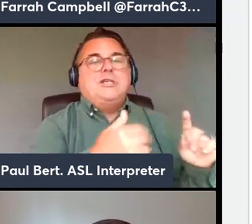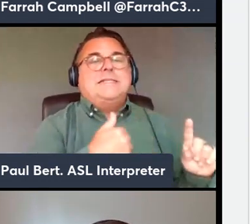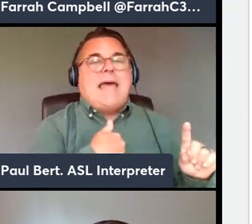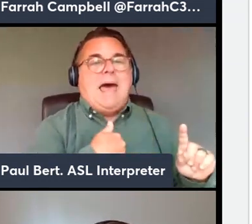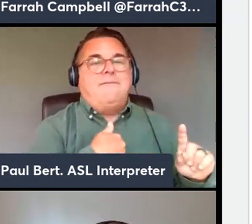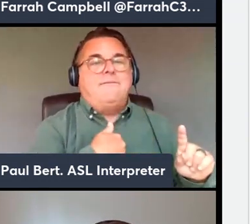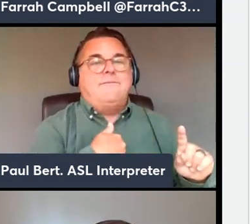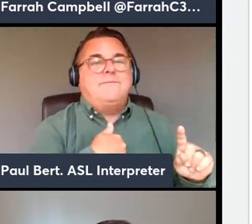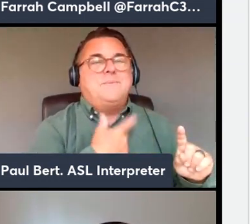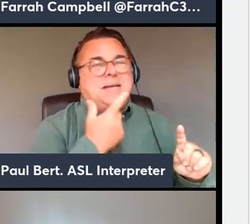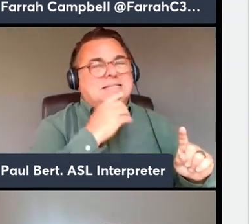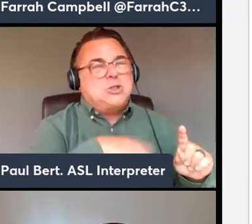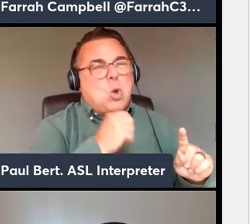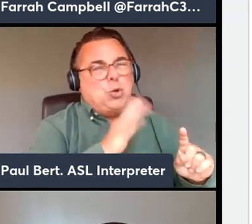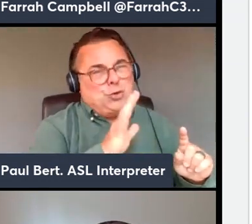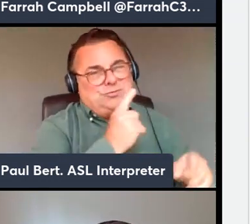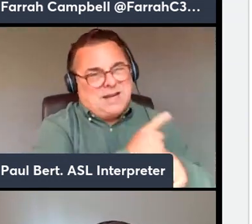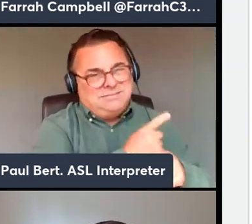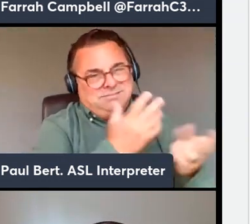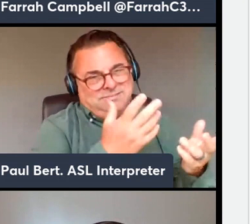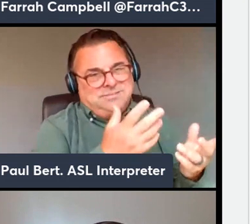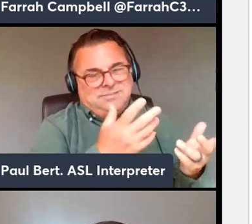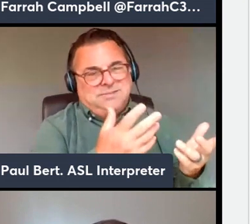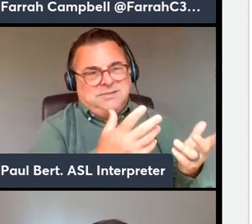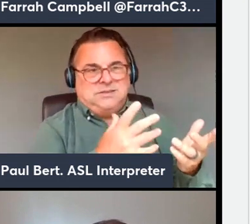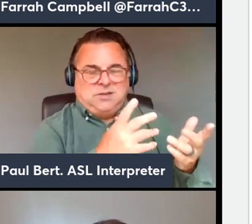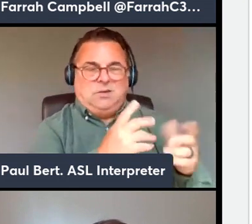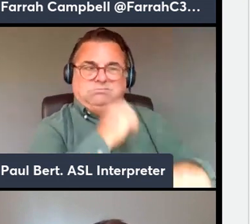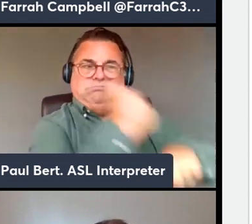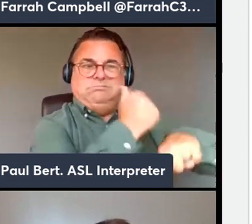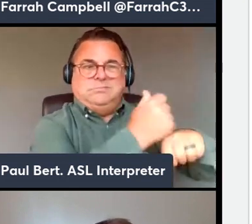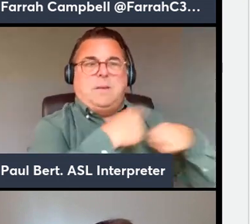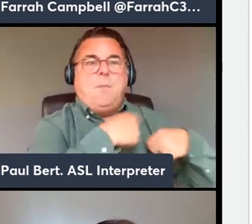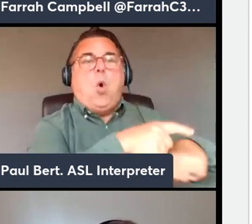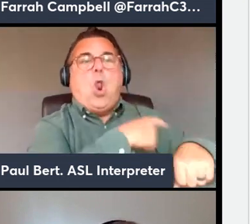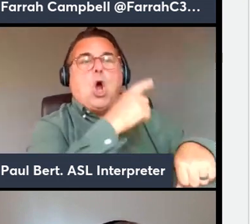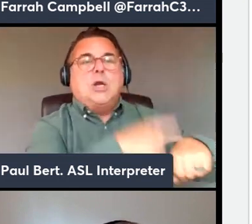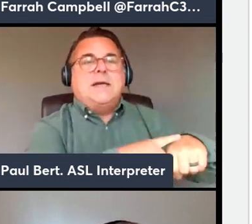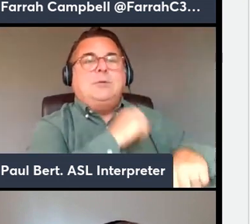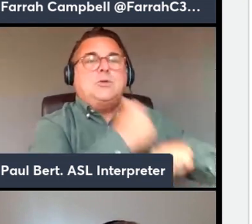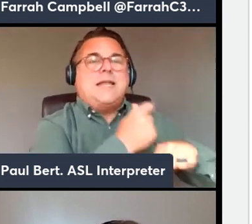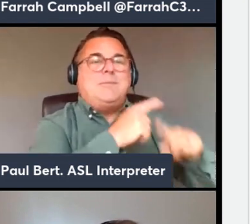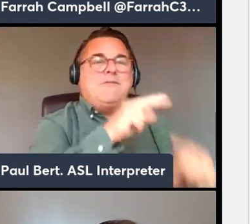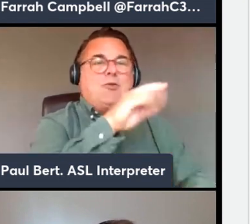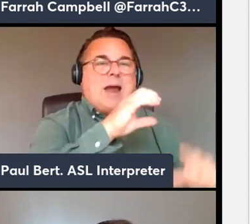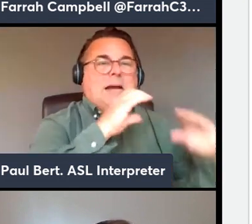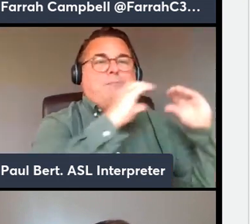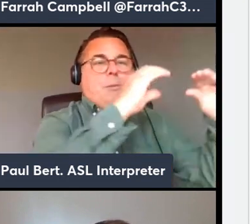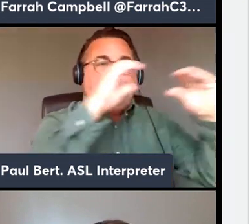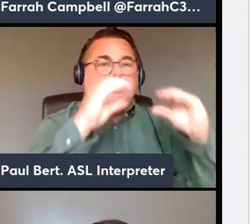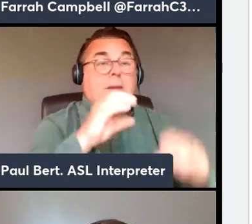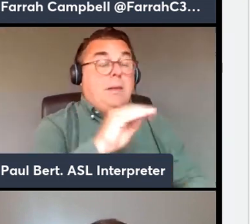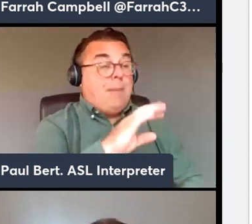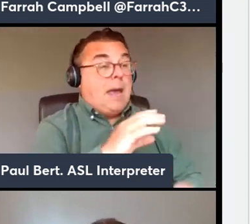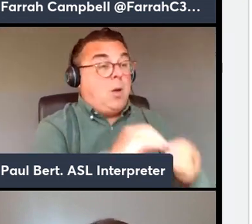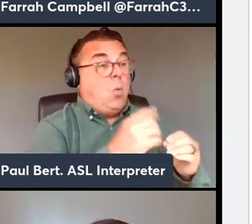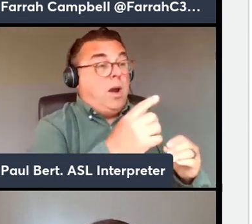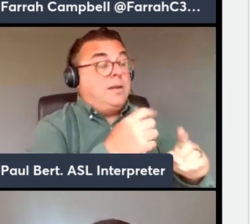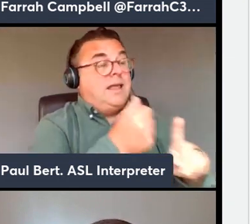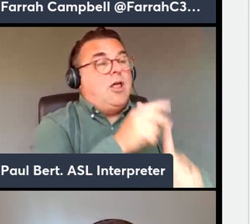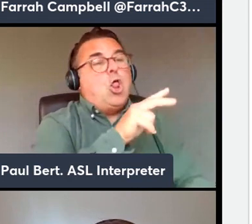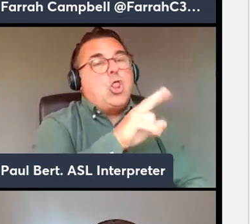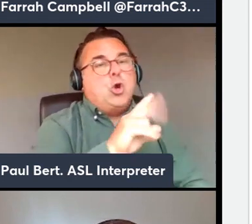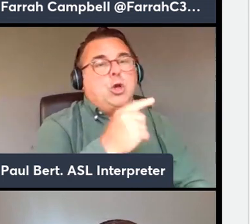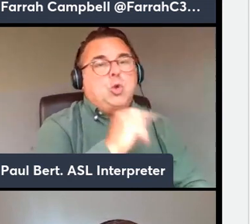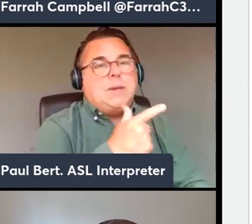was older. Bit older, right? So we've had more time to land more racks, and then Mac 1 also has 32 gigs